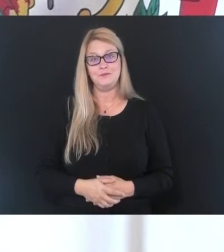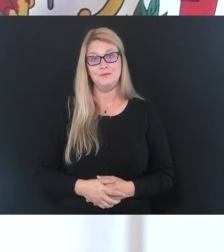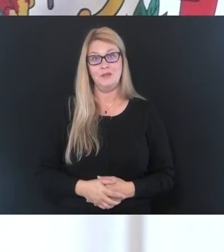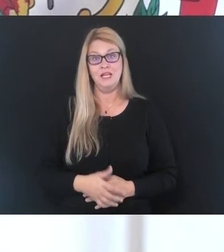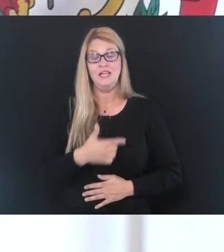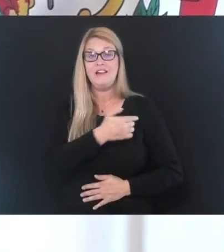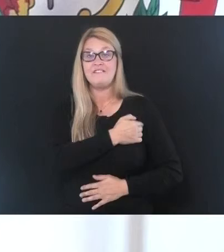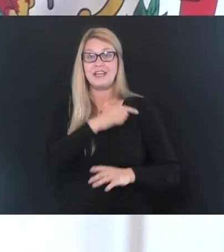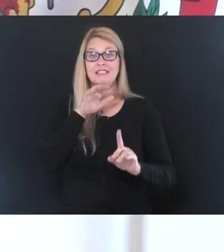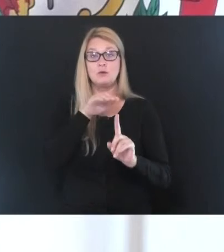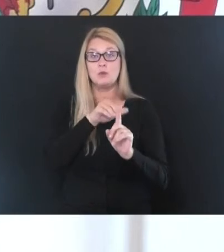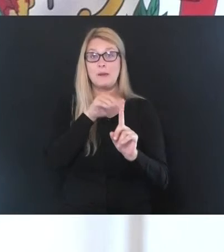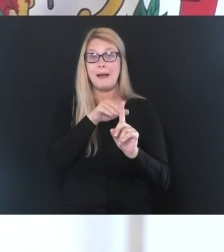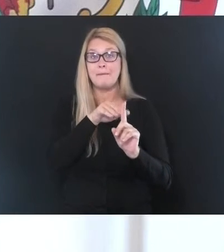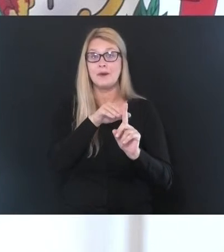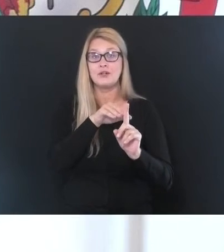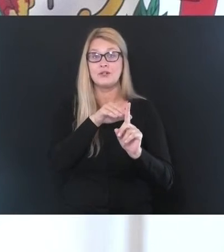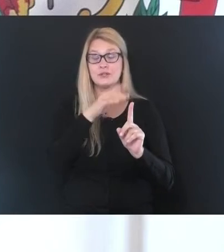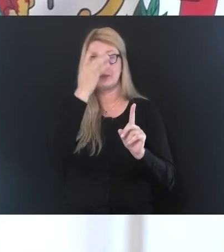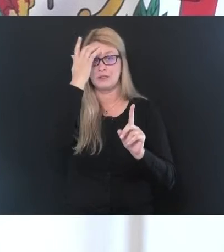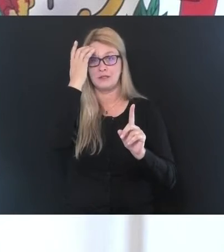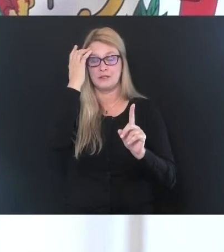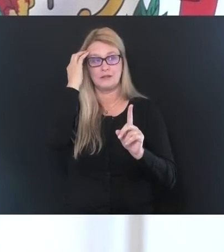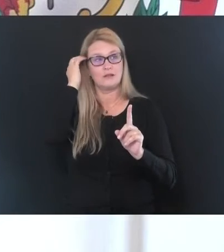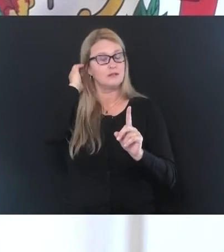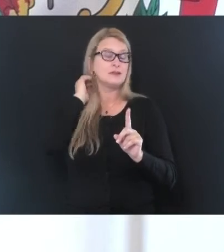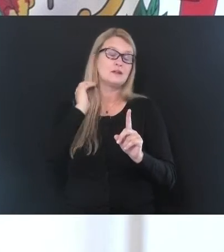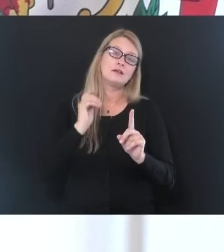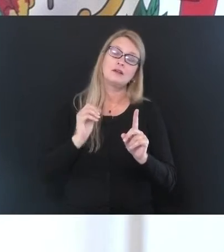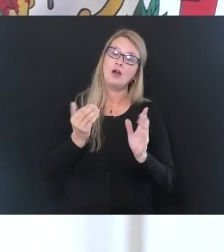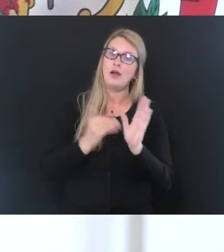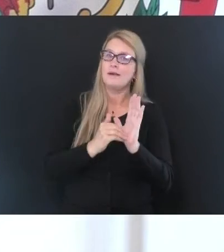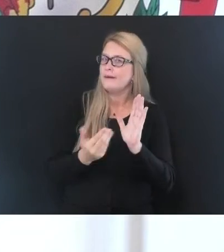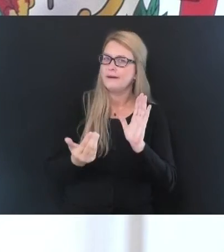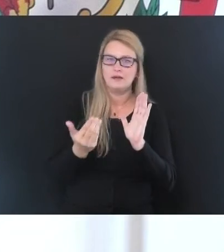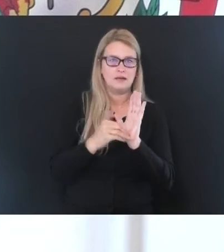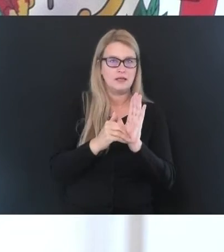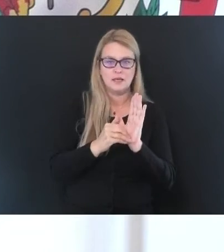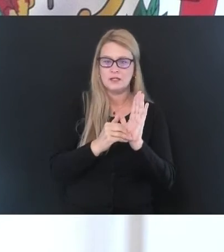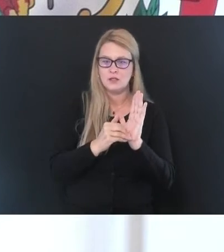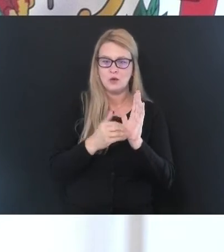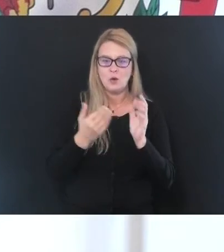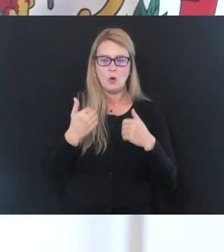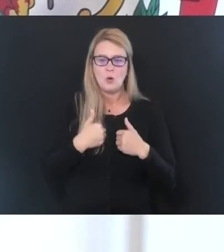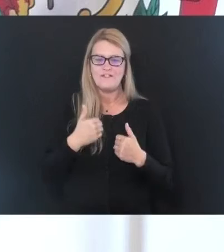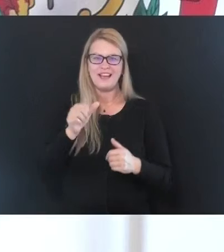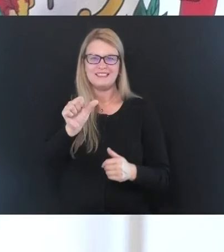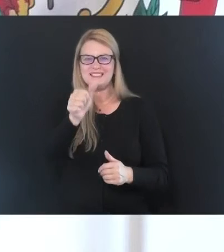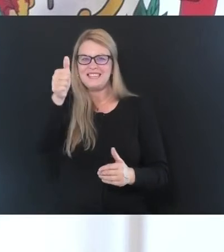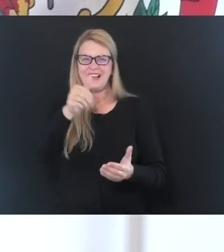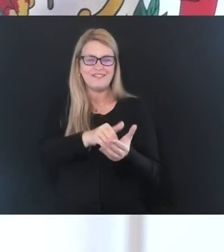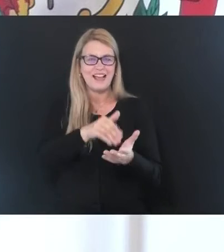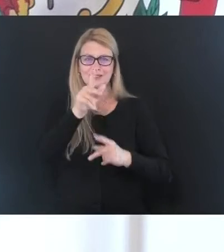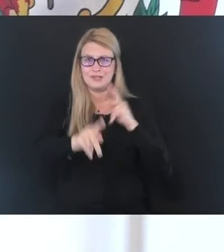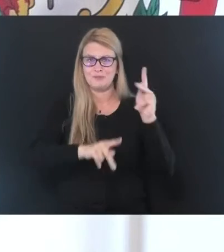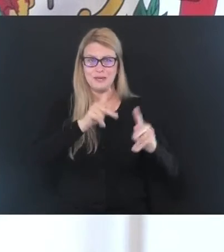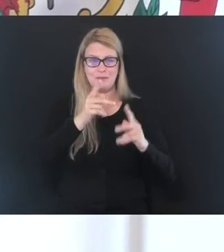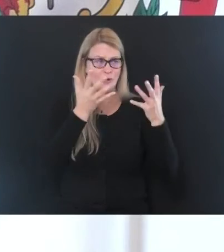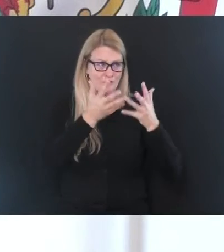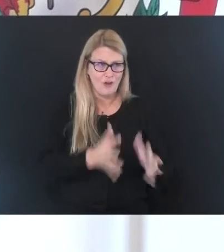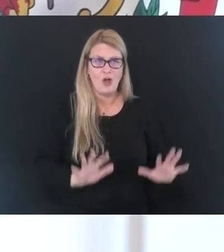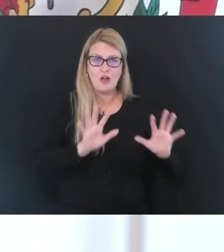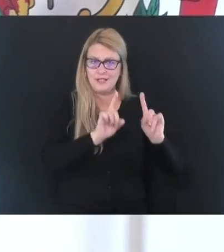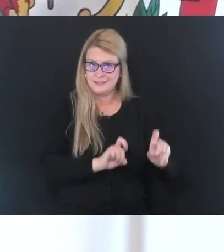Vaccine reminders are just what we've said over and over. There's been tens of thousands of people that were